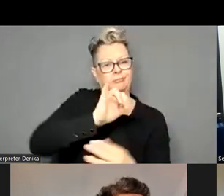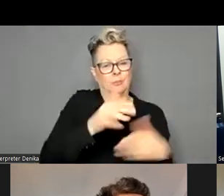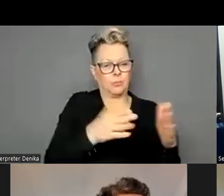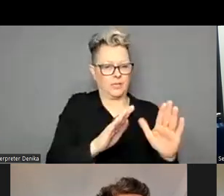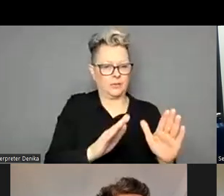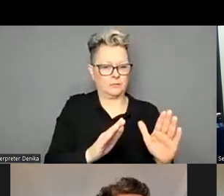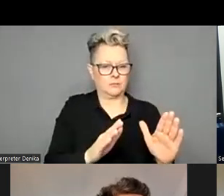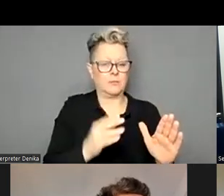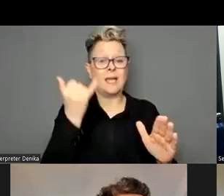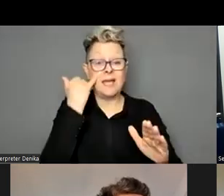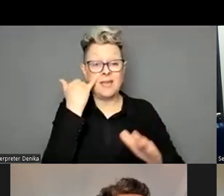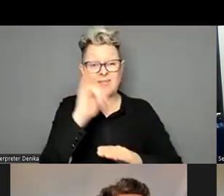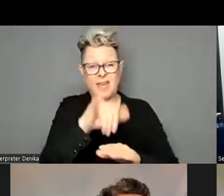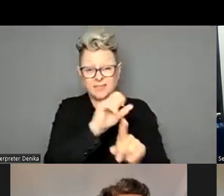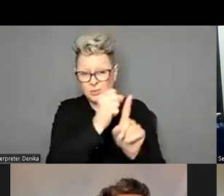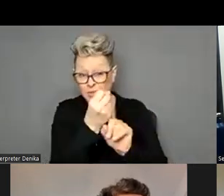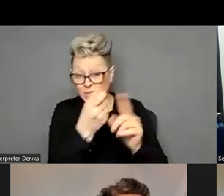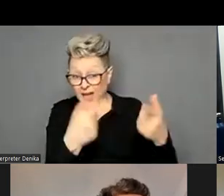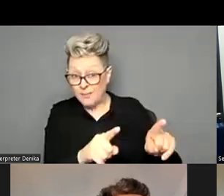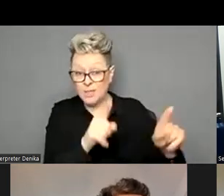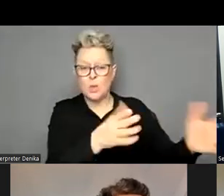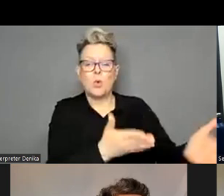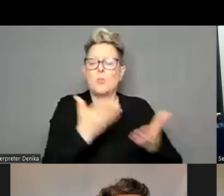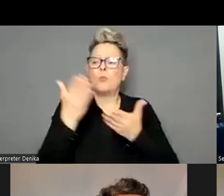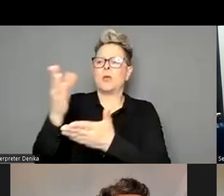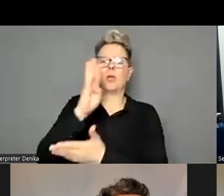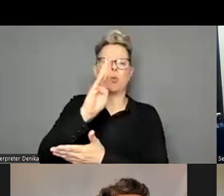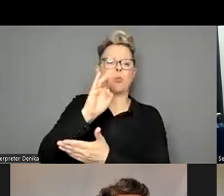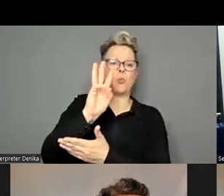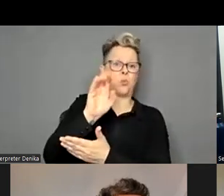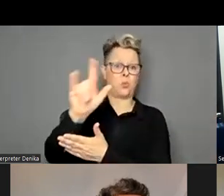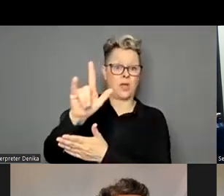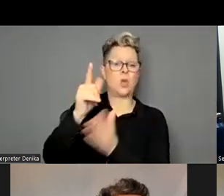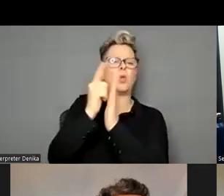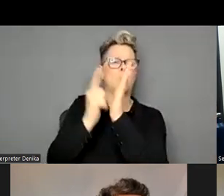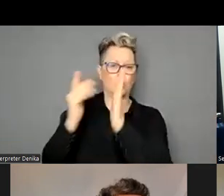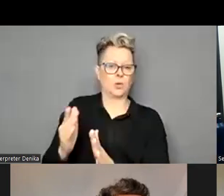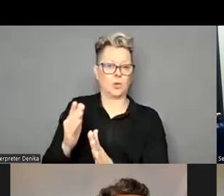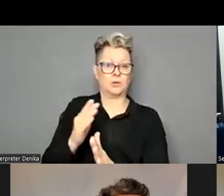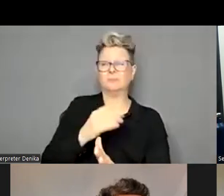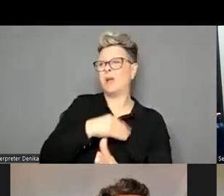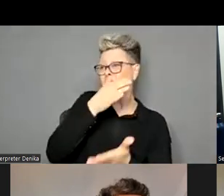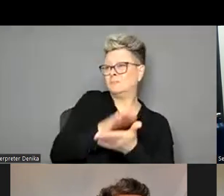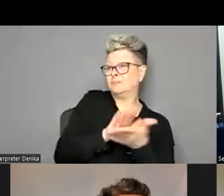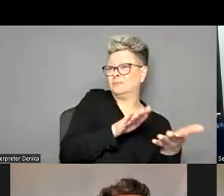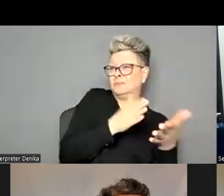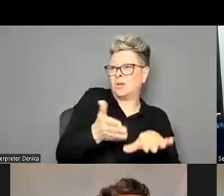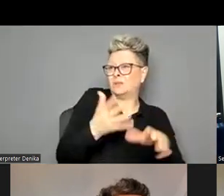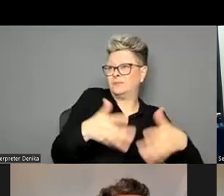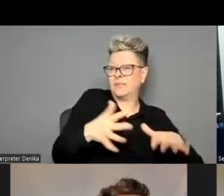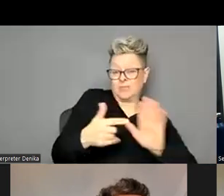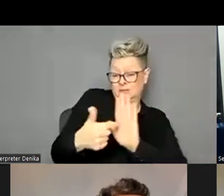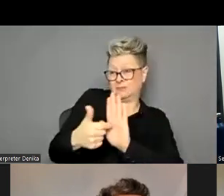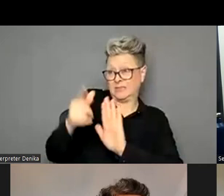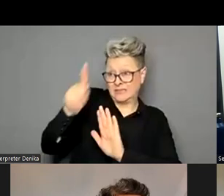you're in a scenario like that, you might want to bring the will back to your lawyer and ask about if there's a need to update it. But I mean,